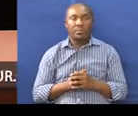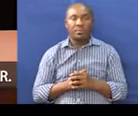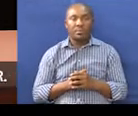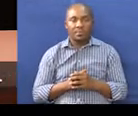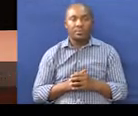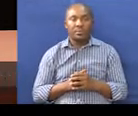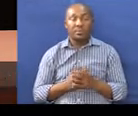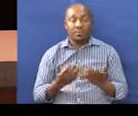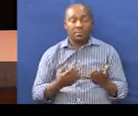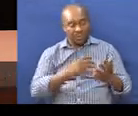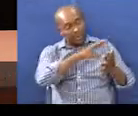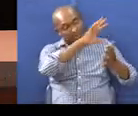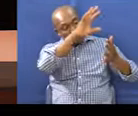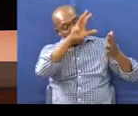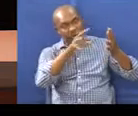This is how